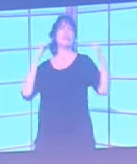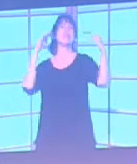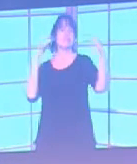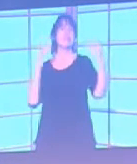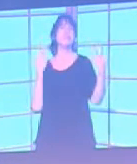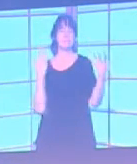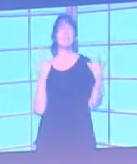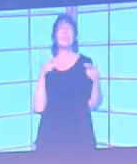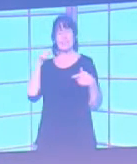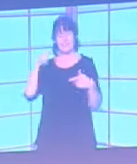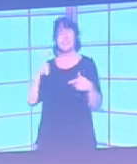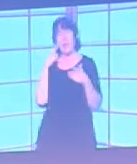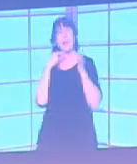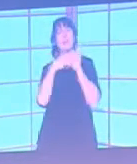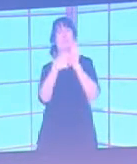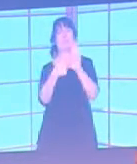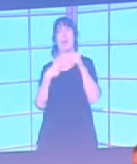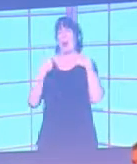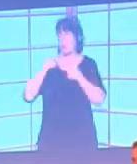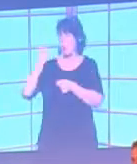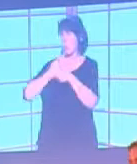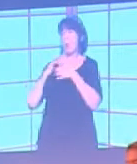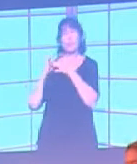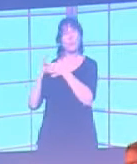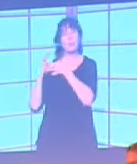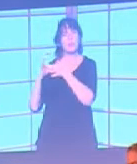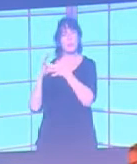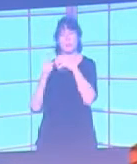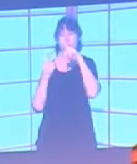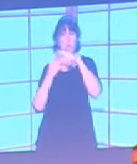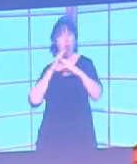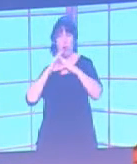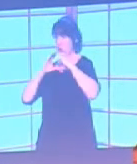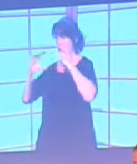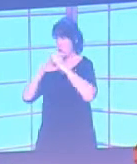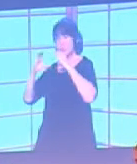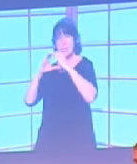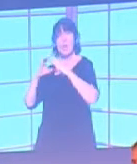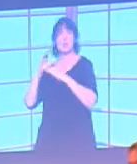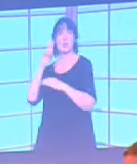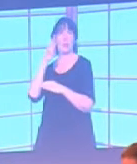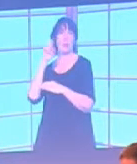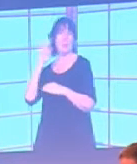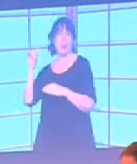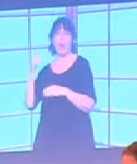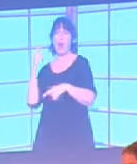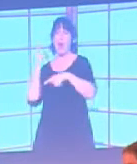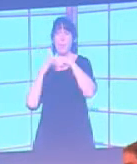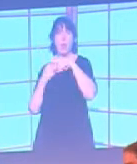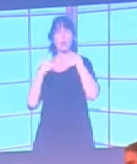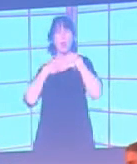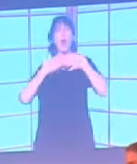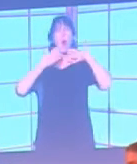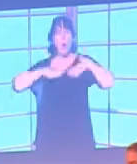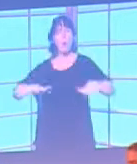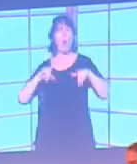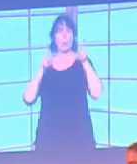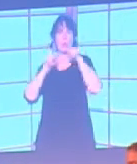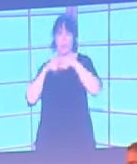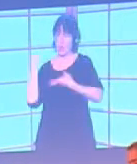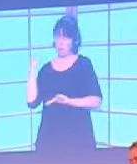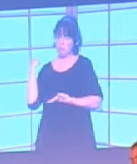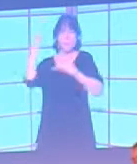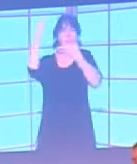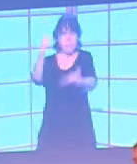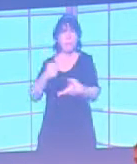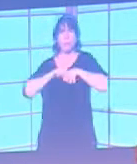the collaboration, the communication, and the positive legacy we want to leave in